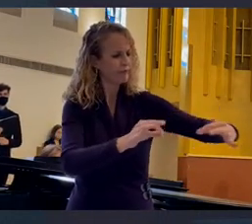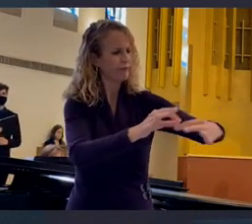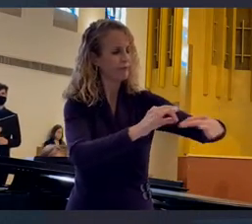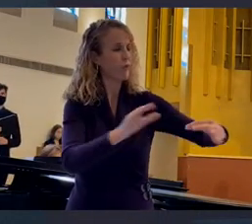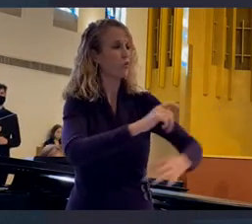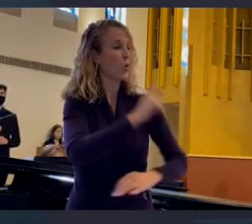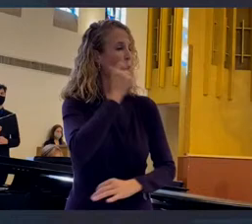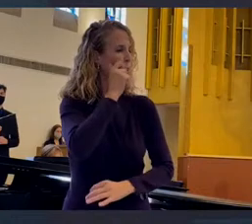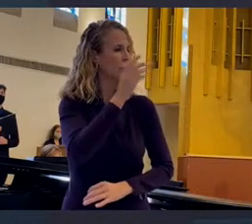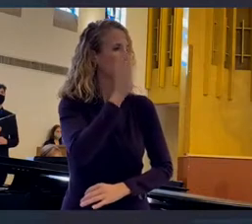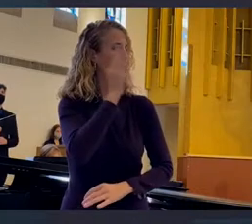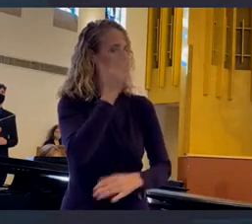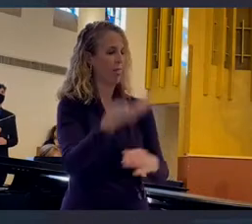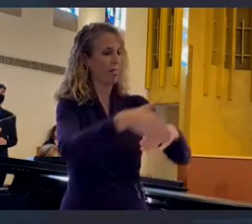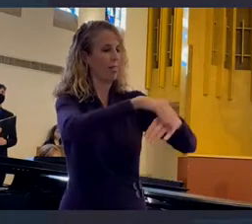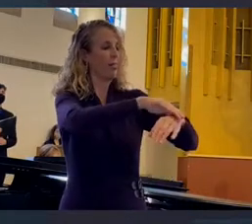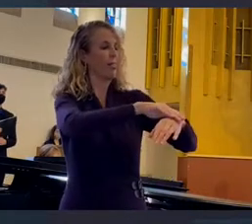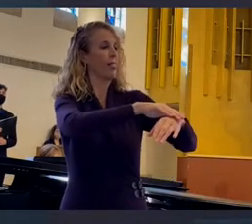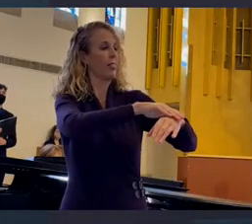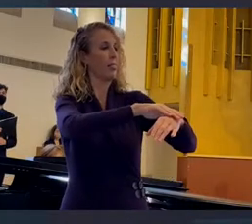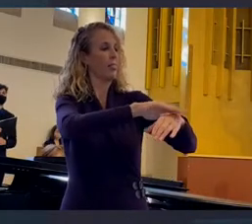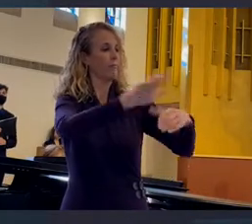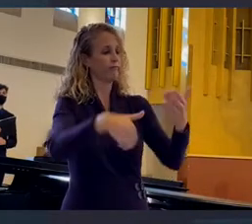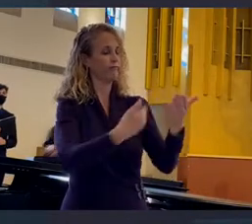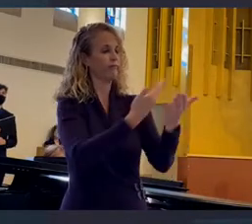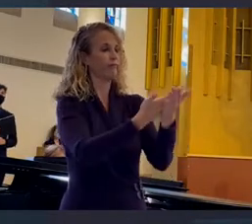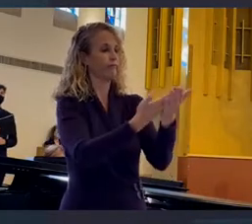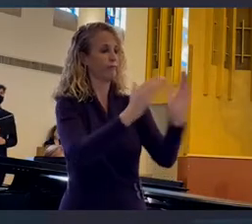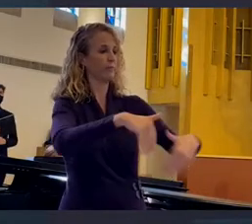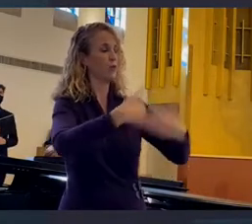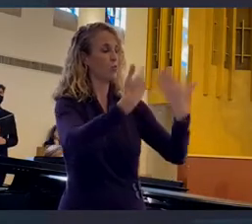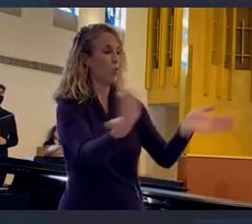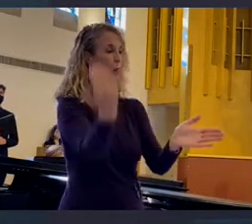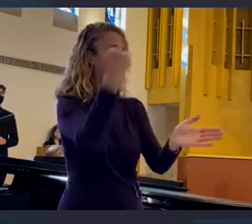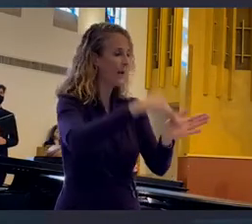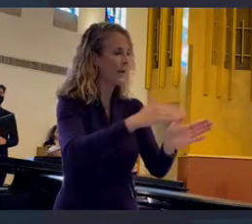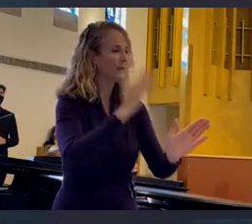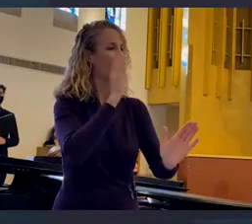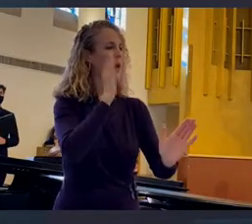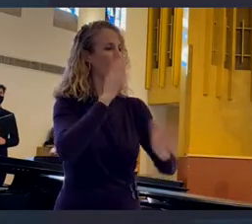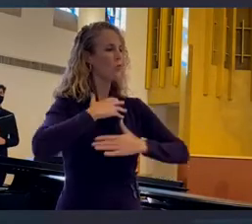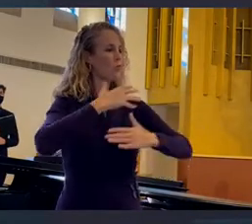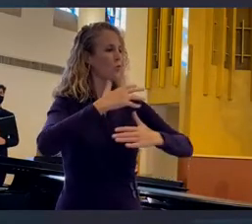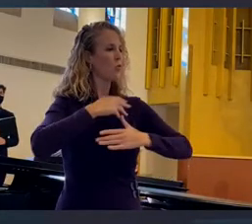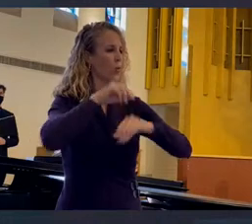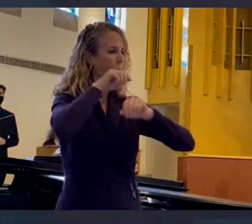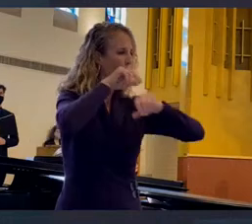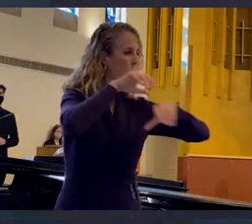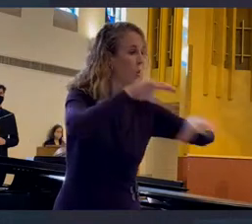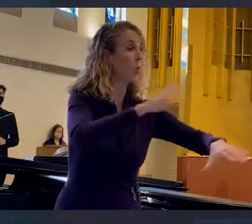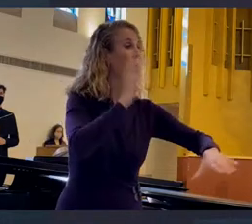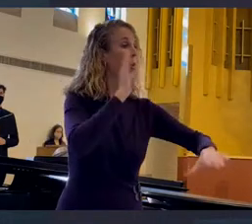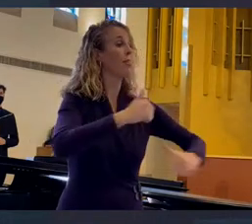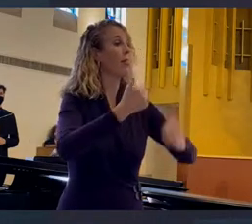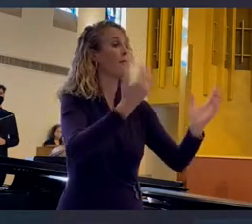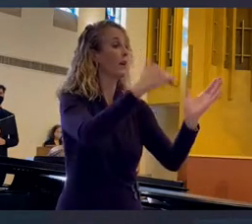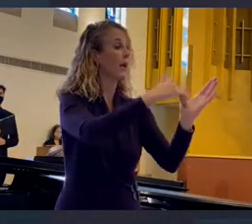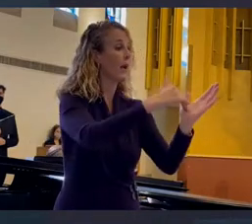cover you with flesh and form skin over you. And I will put breath into you and you shall live